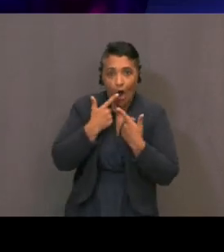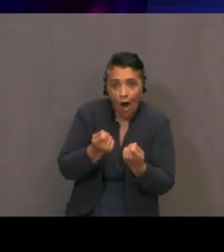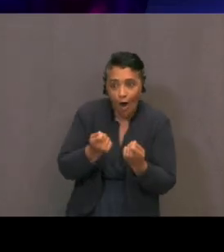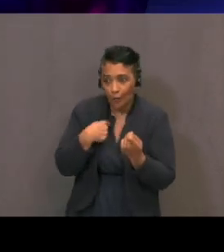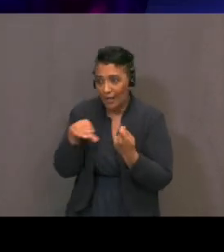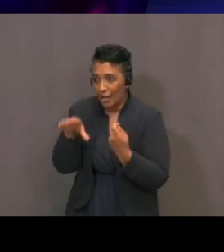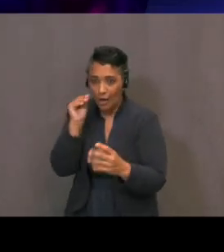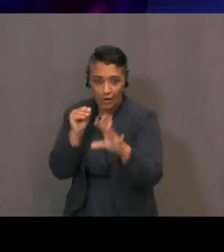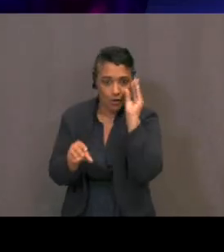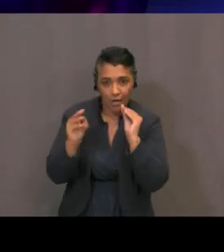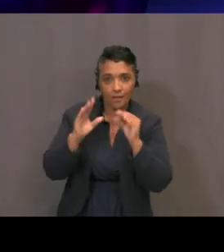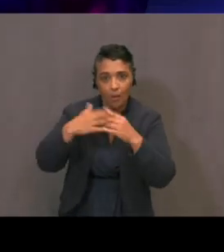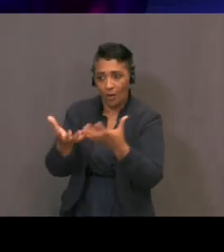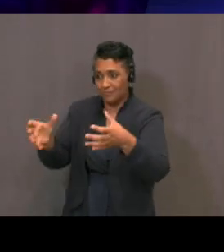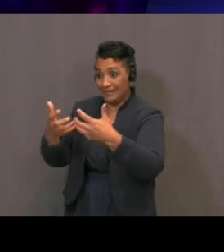something. And